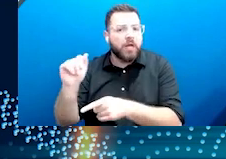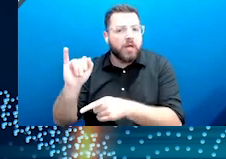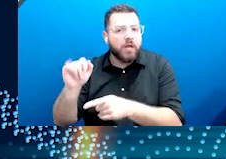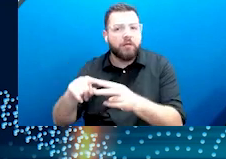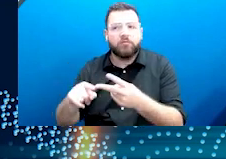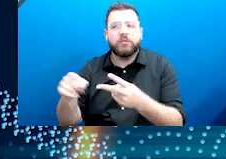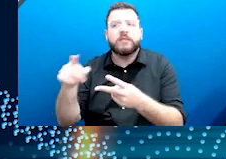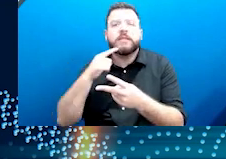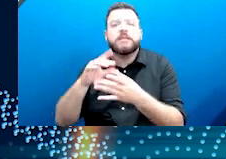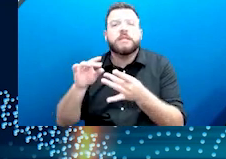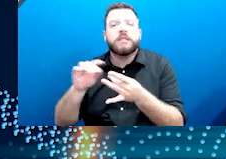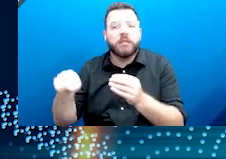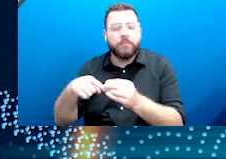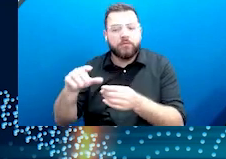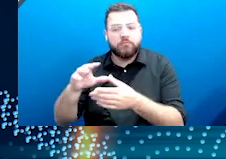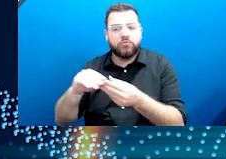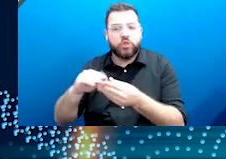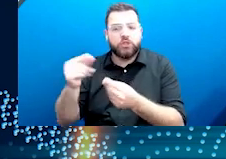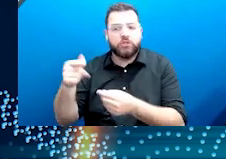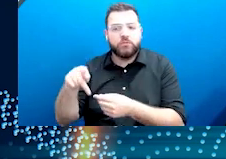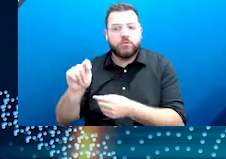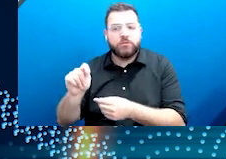Research in your industry, in your field, what are they saying?